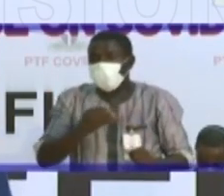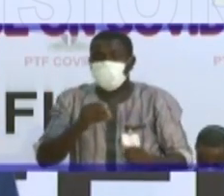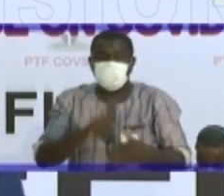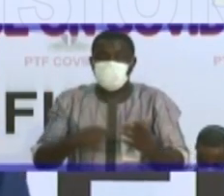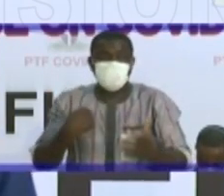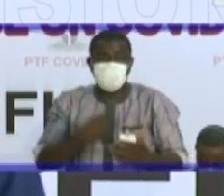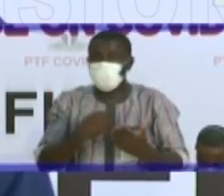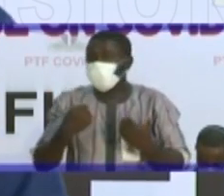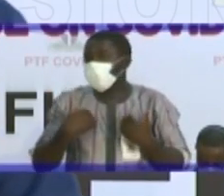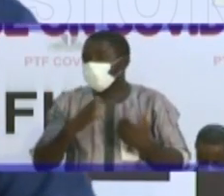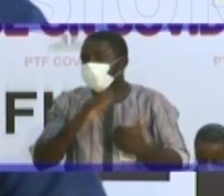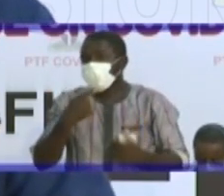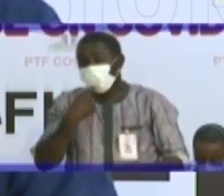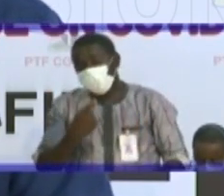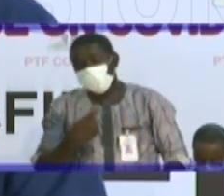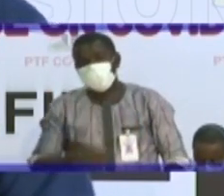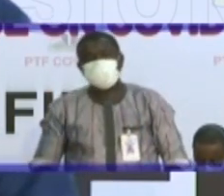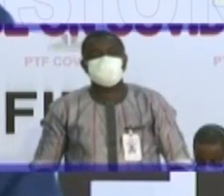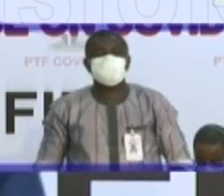can operate.